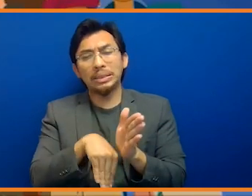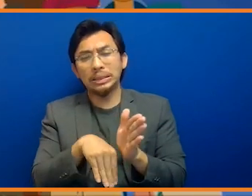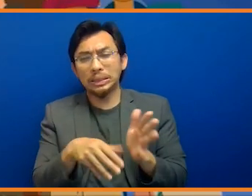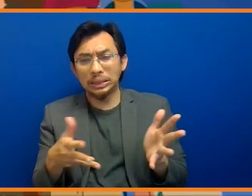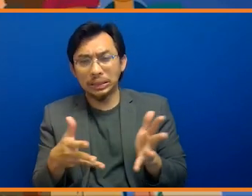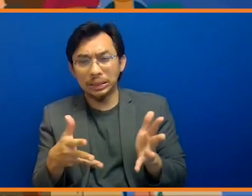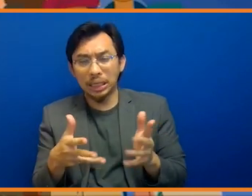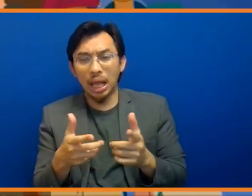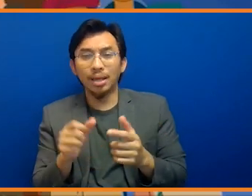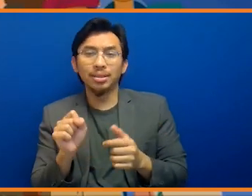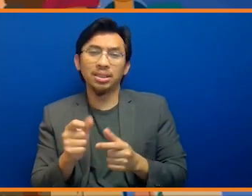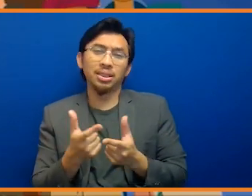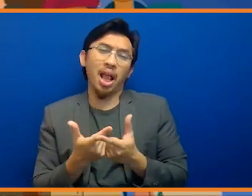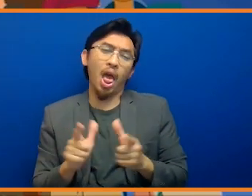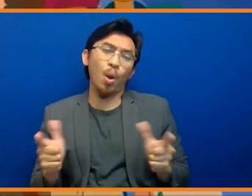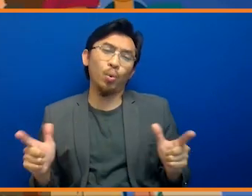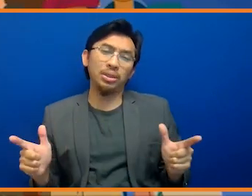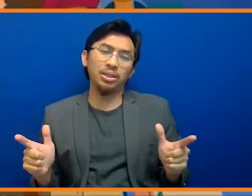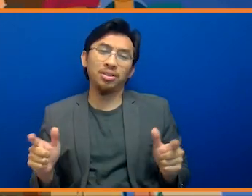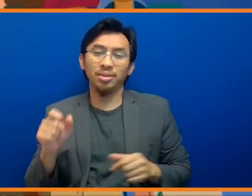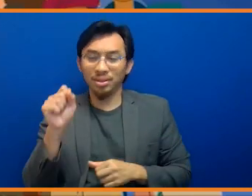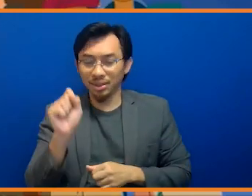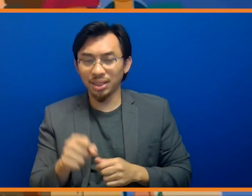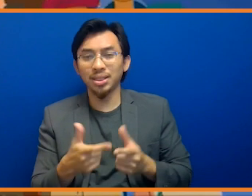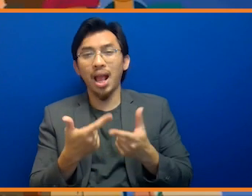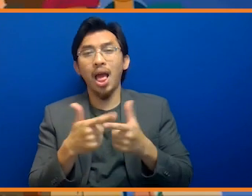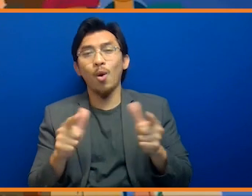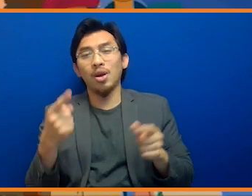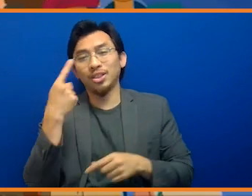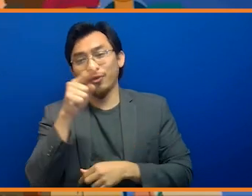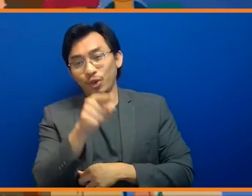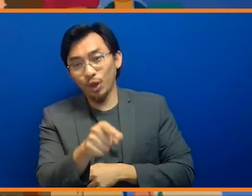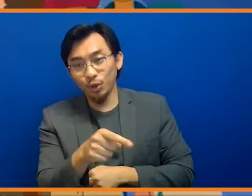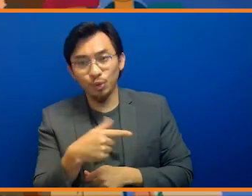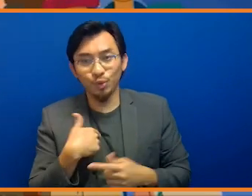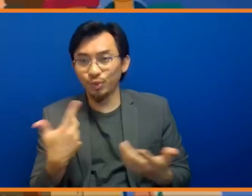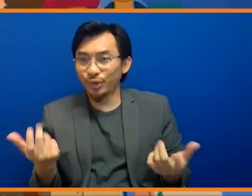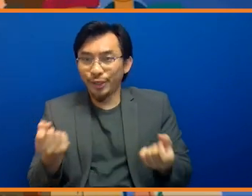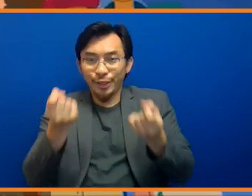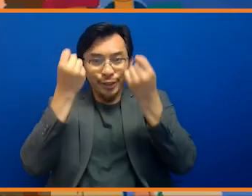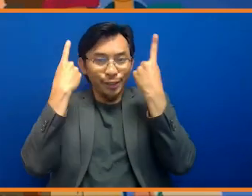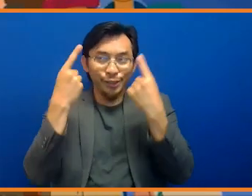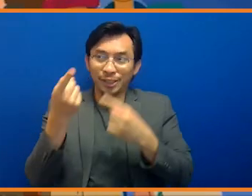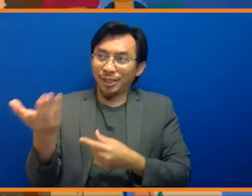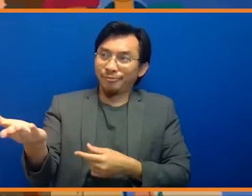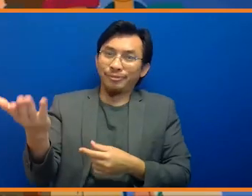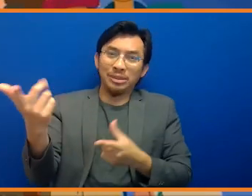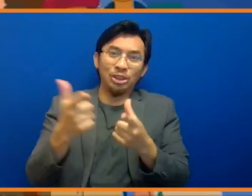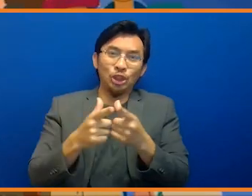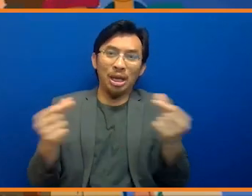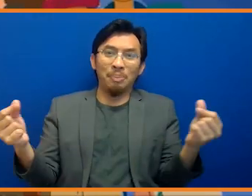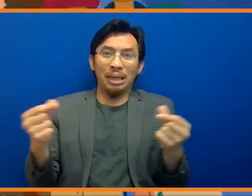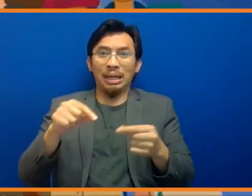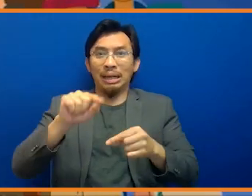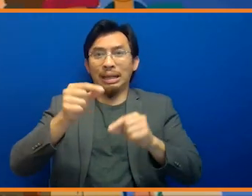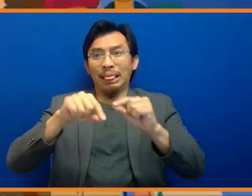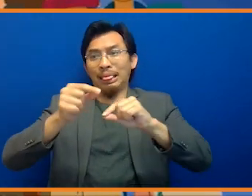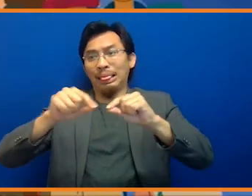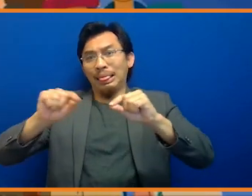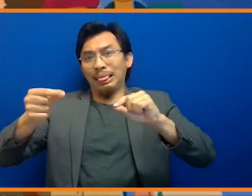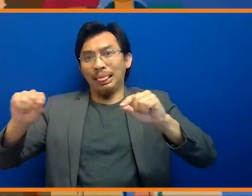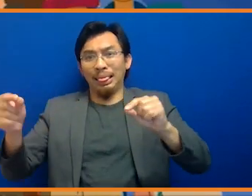yeah, the language, yeah, yeah, the language for example. So if we are not cannot understand Japanese,